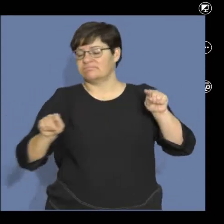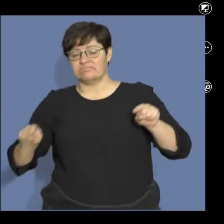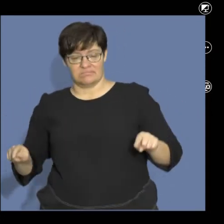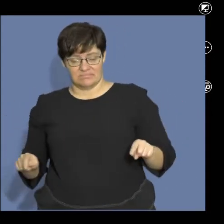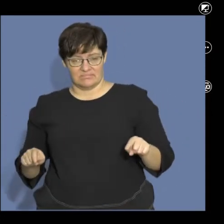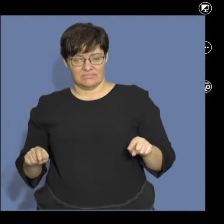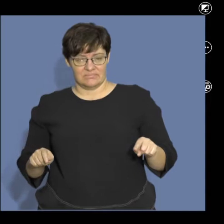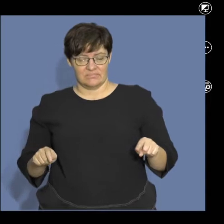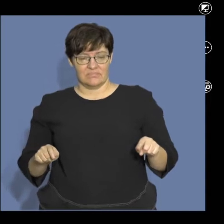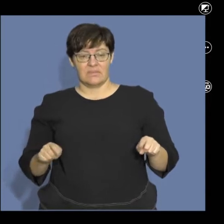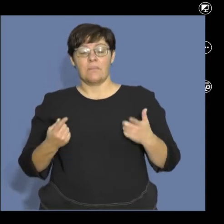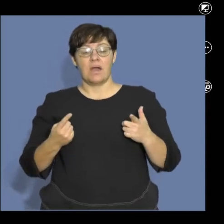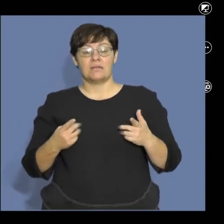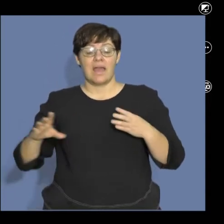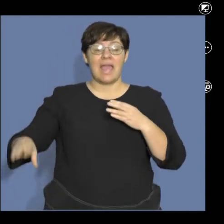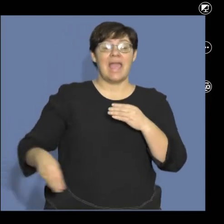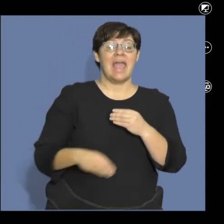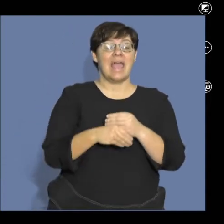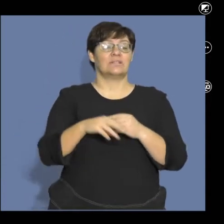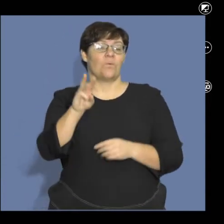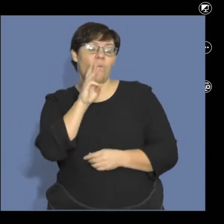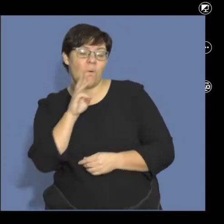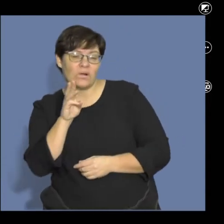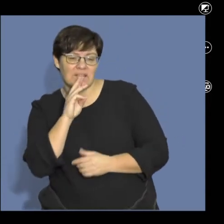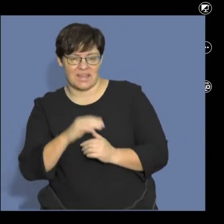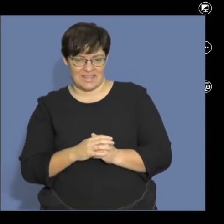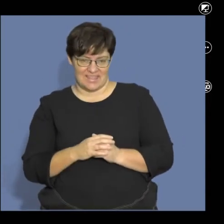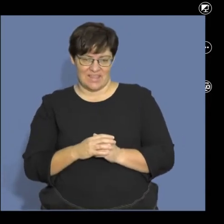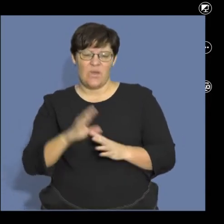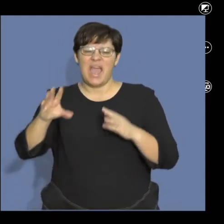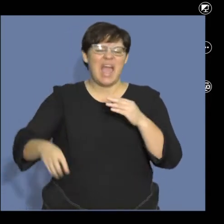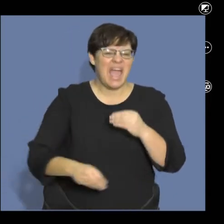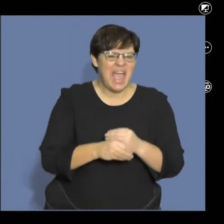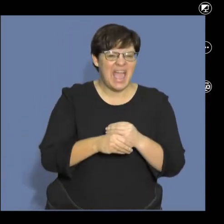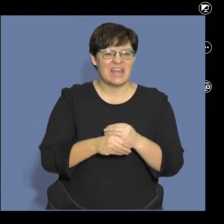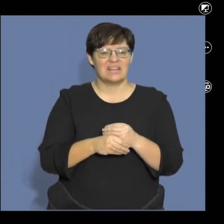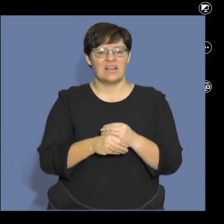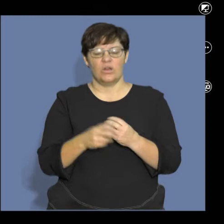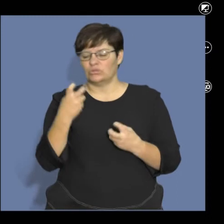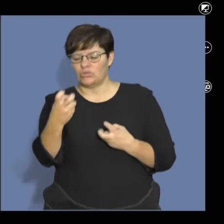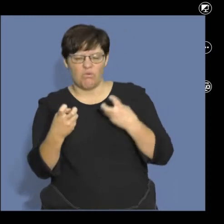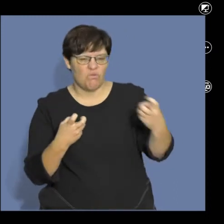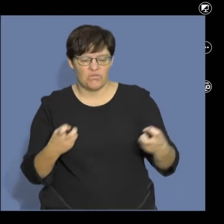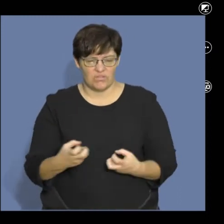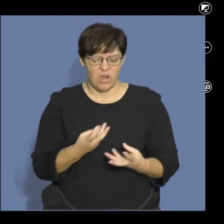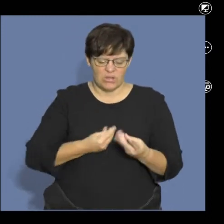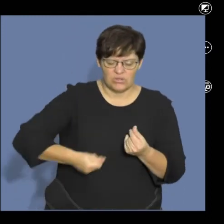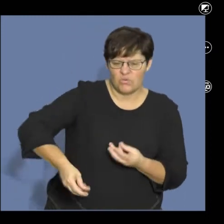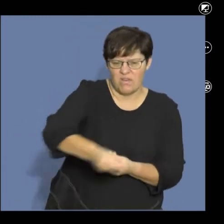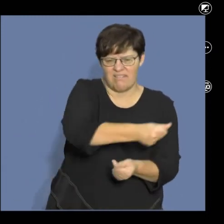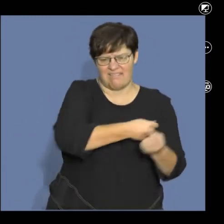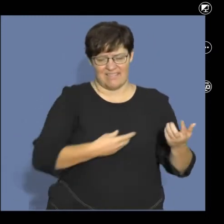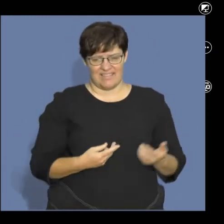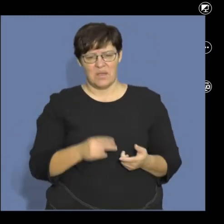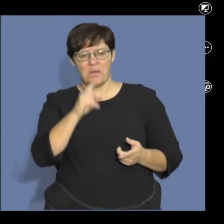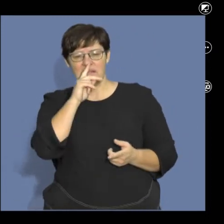communities, but we're adding in the water. We're adding in the stones. We're looking at the fact